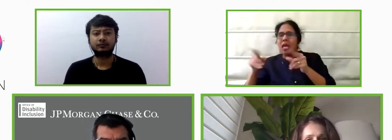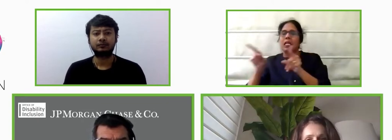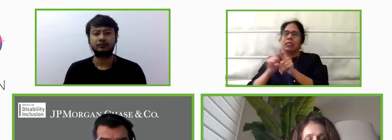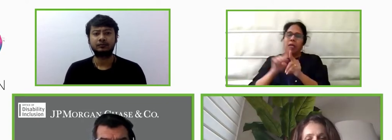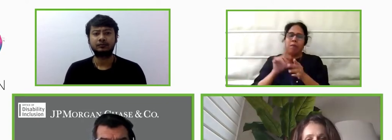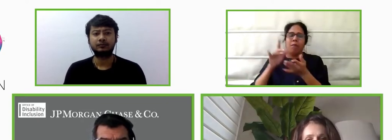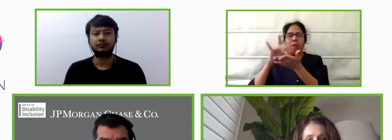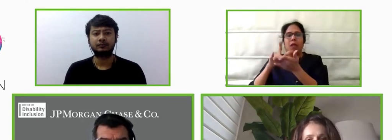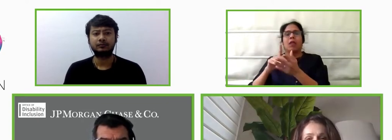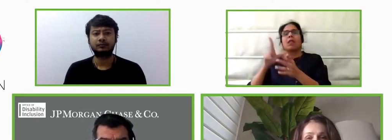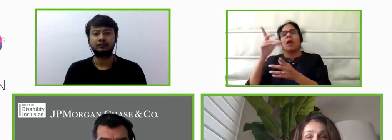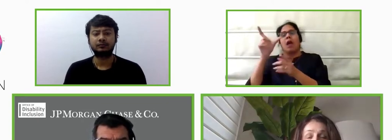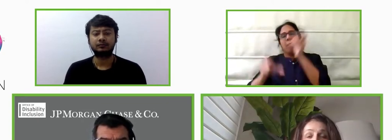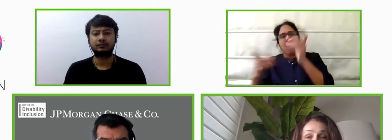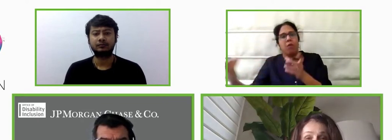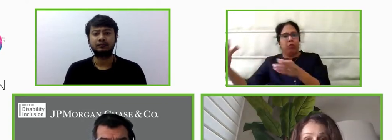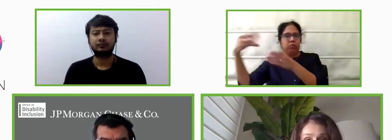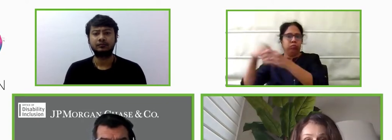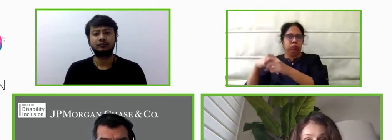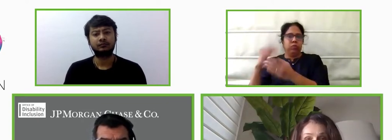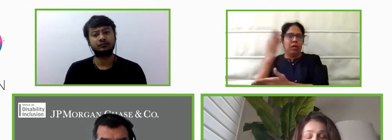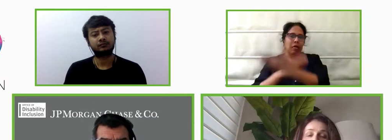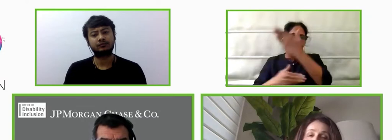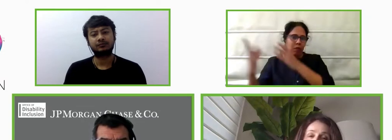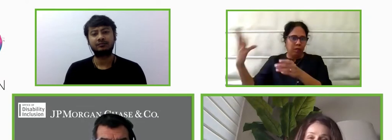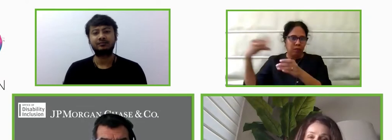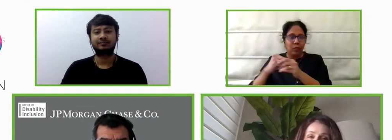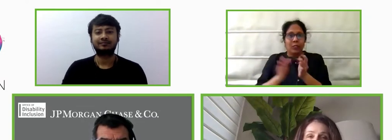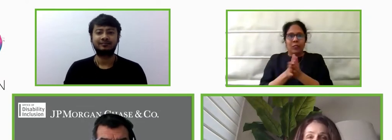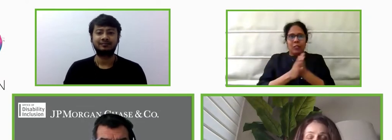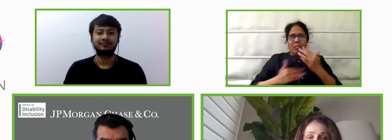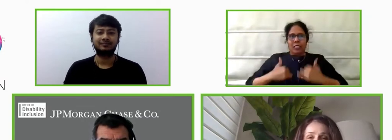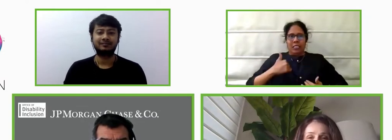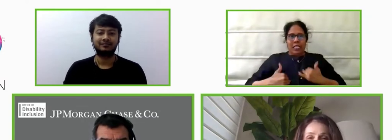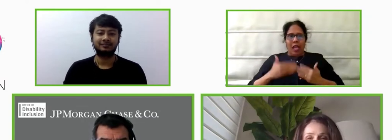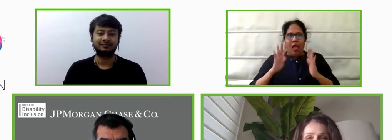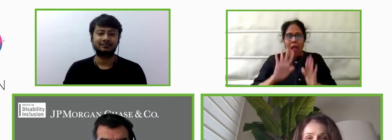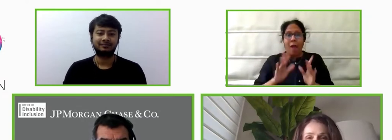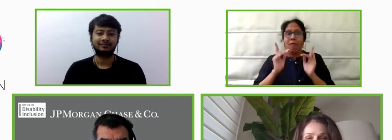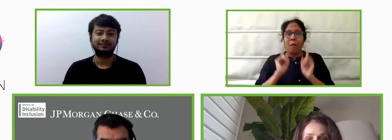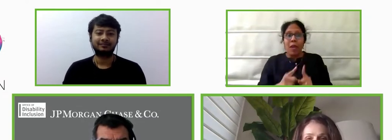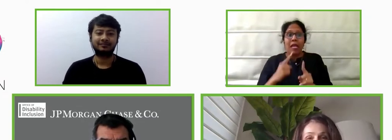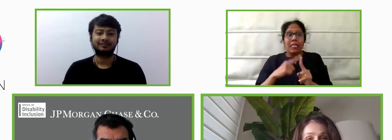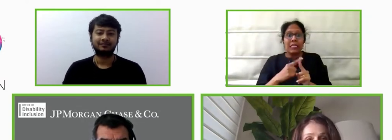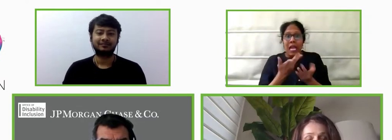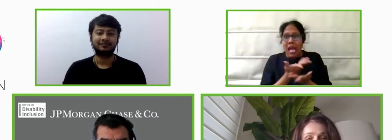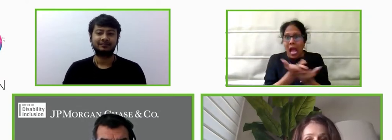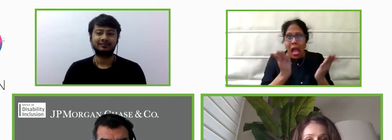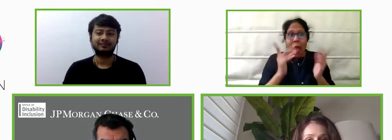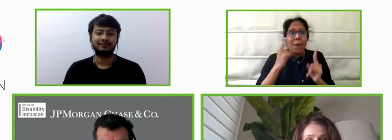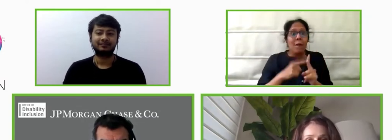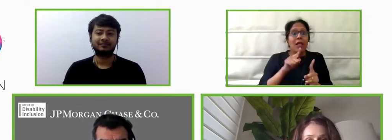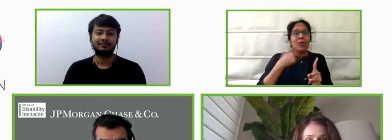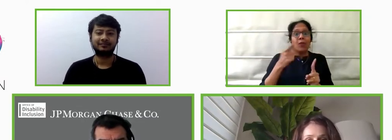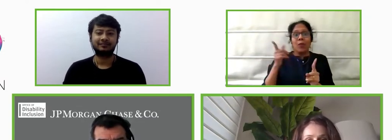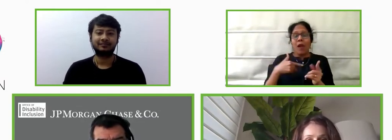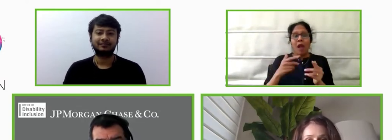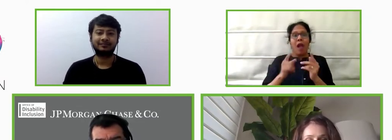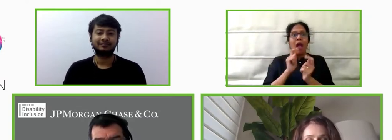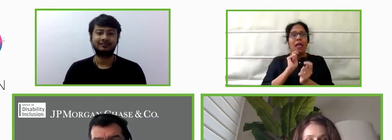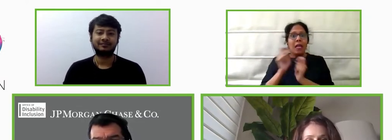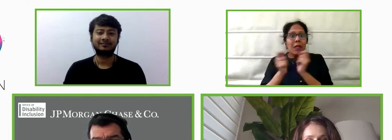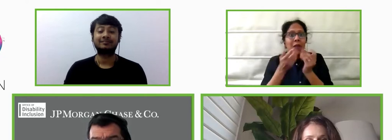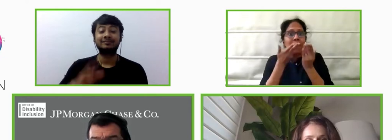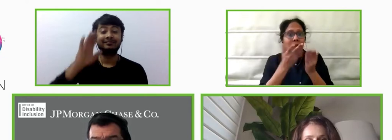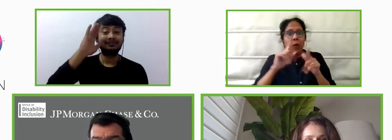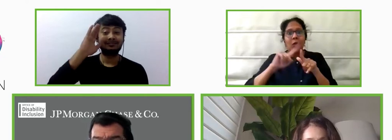to be here with all of you today, and even more so about the person that I'm going to be sharing the stage with. Jim? Hi, how